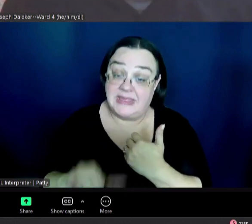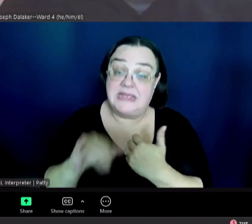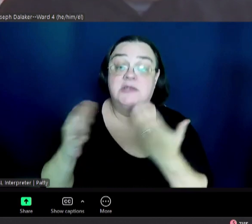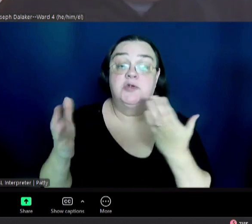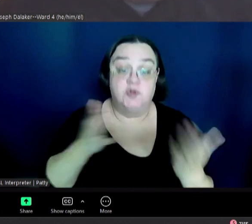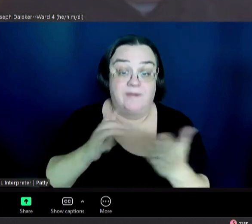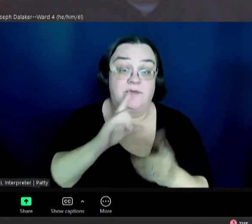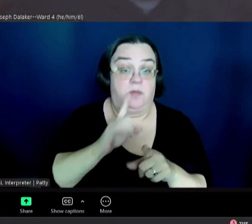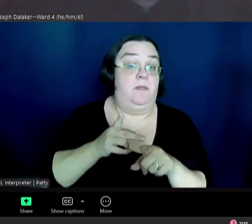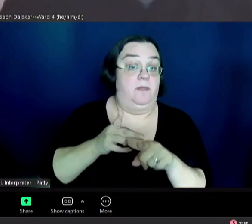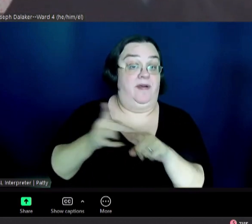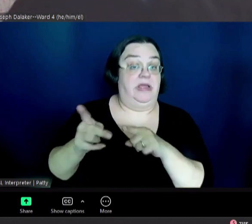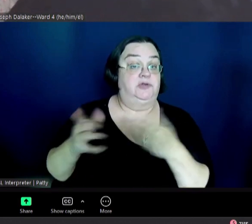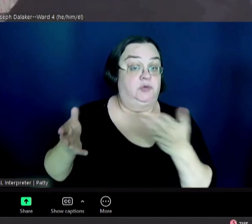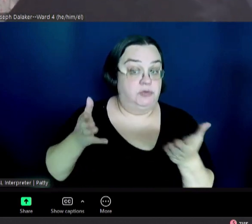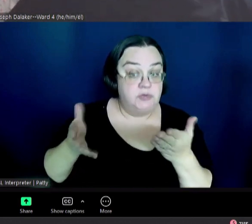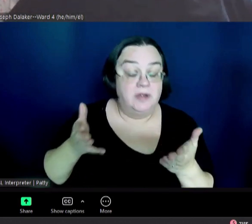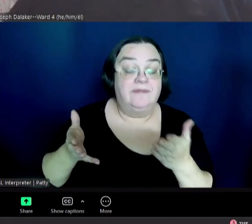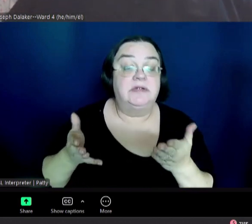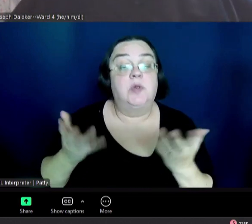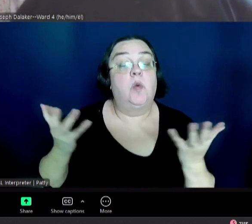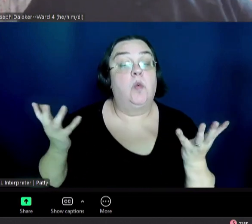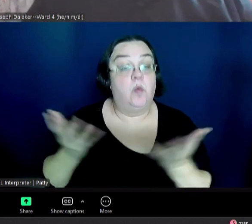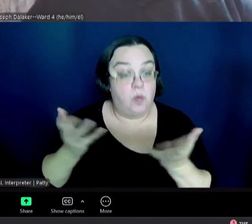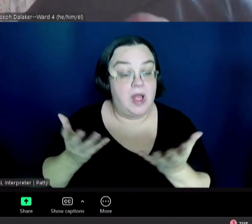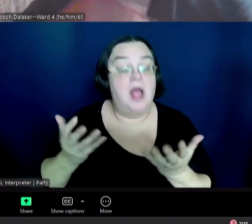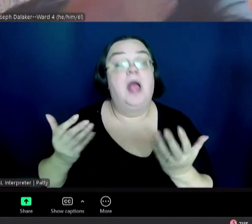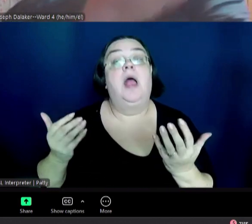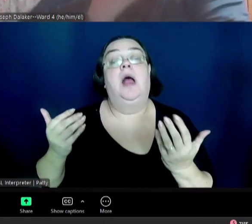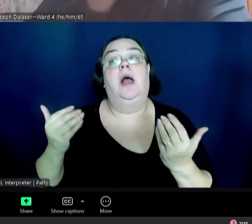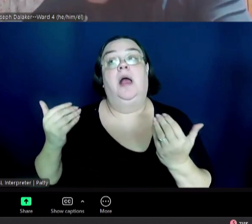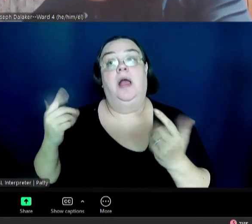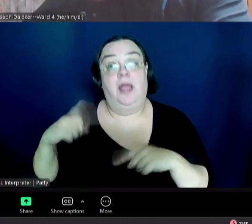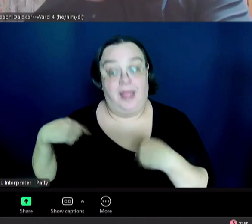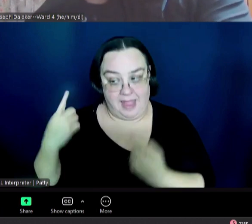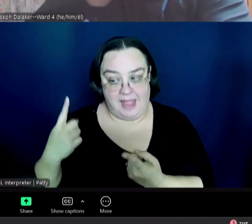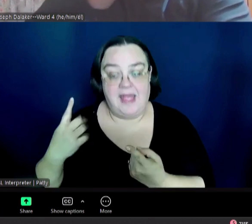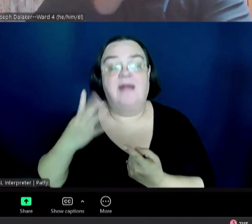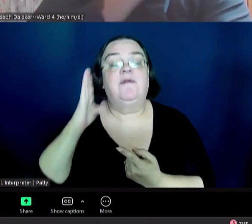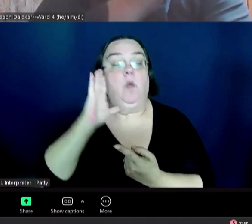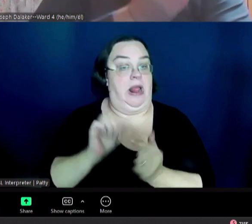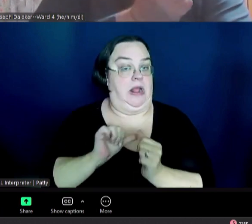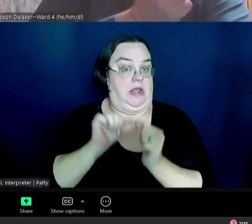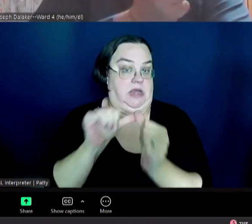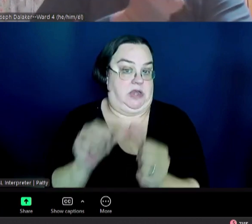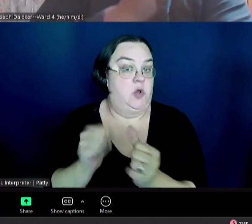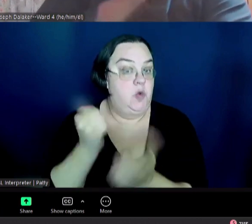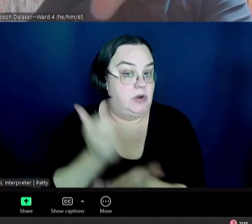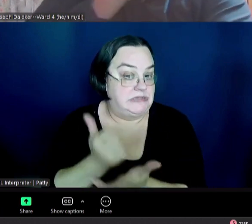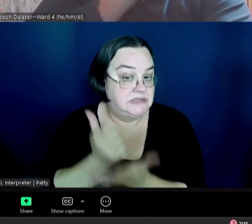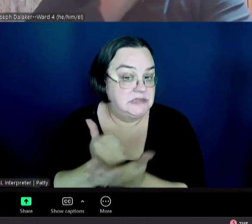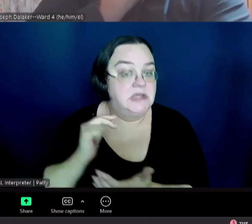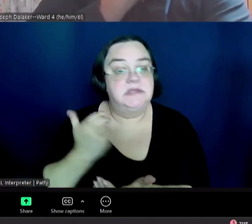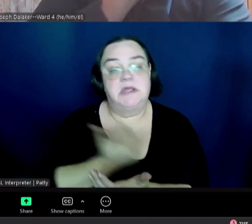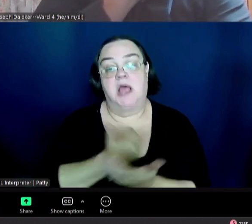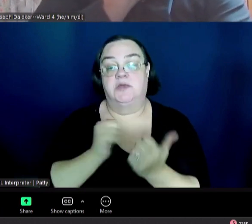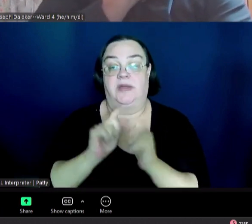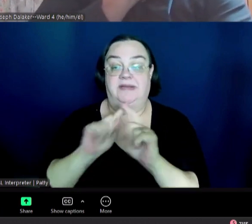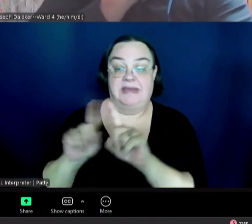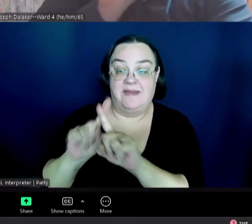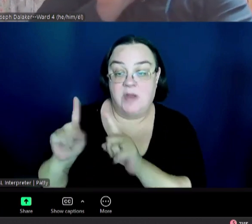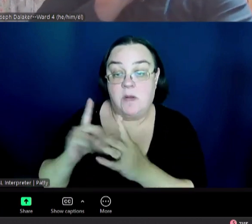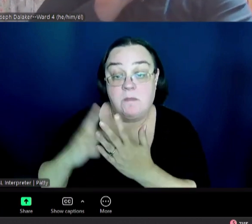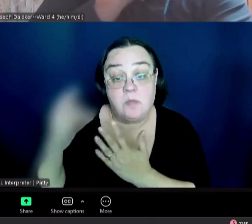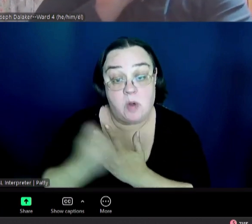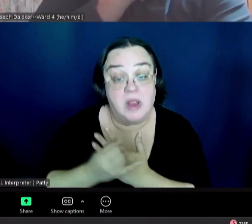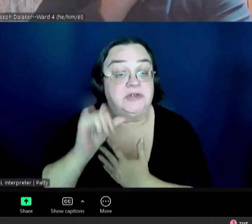services that have and will continue to assist us in various projects that have been